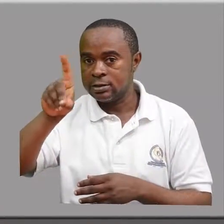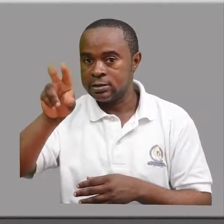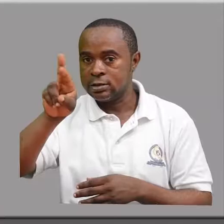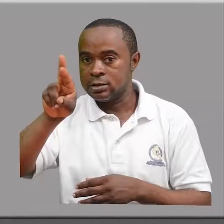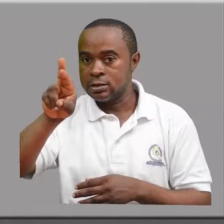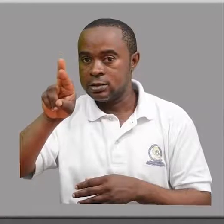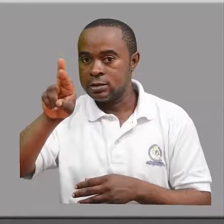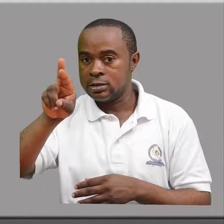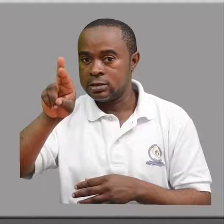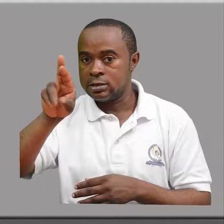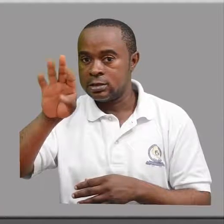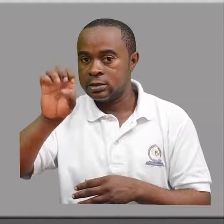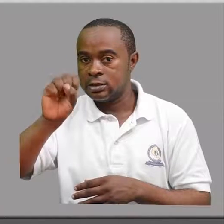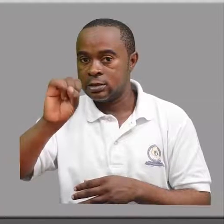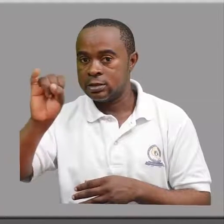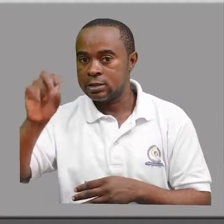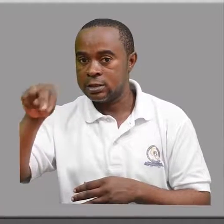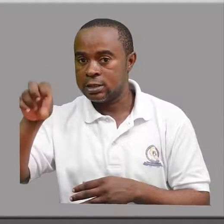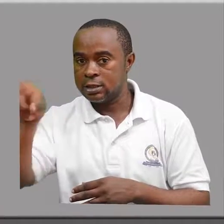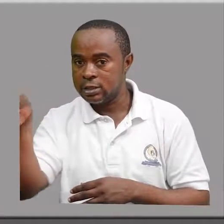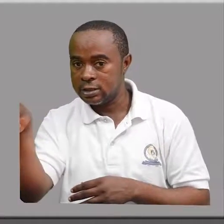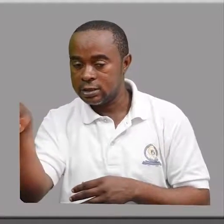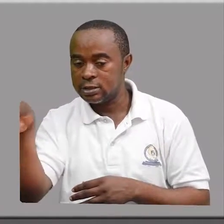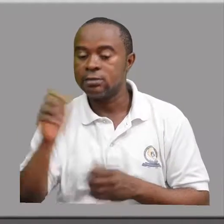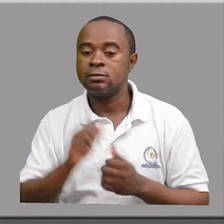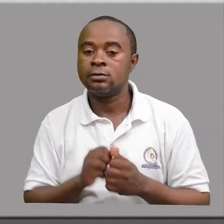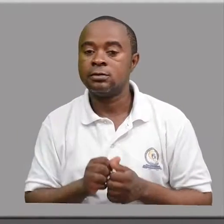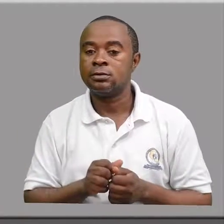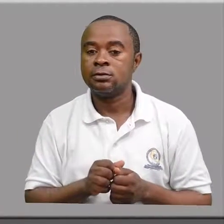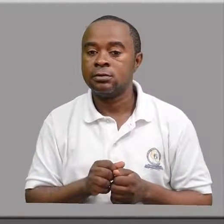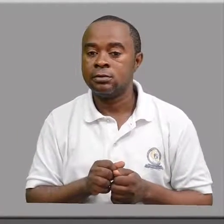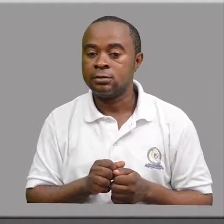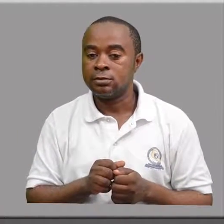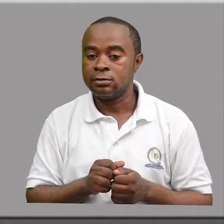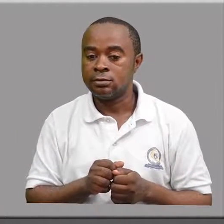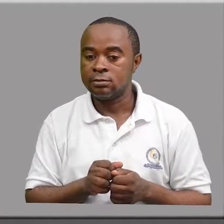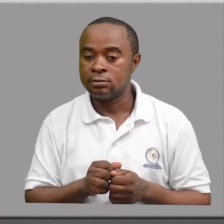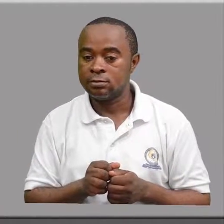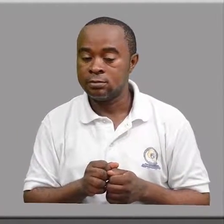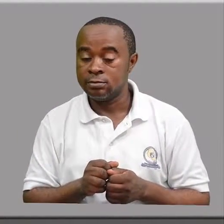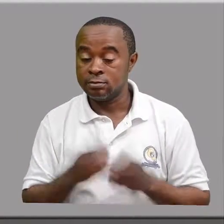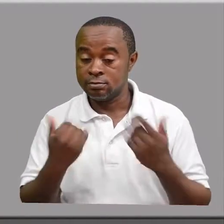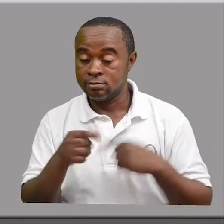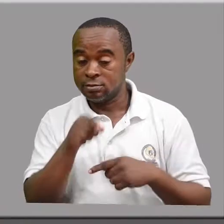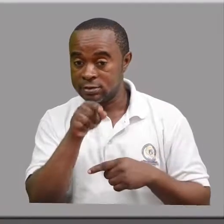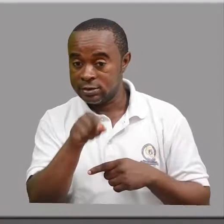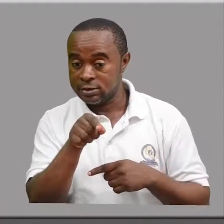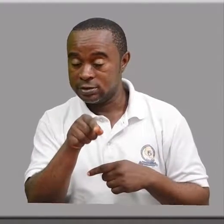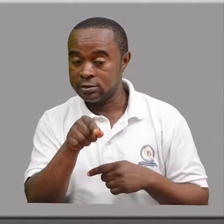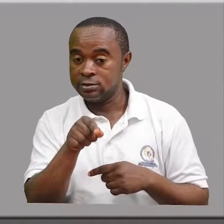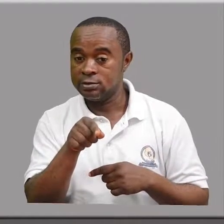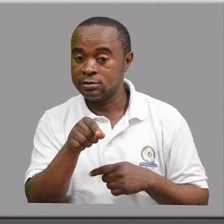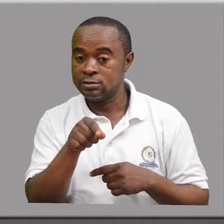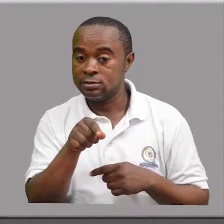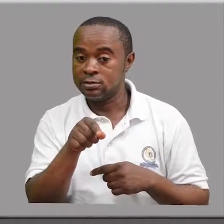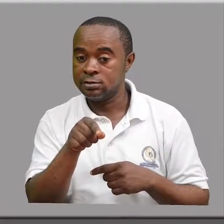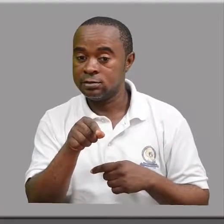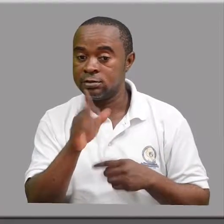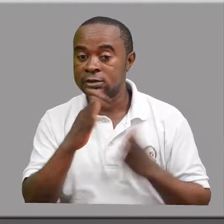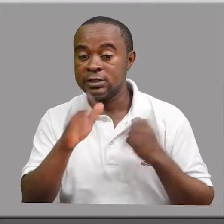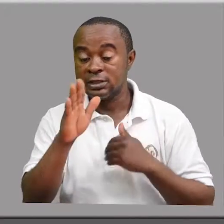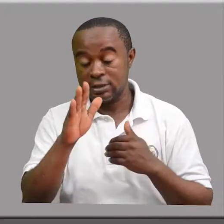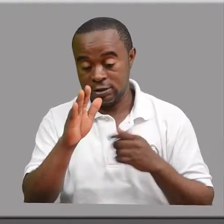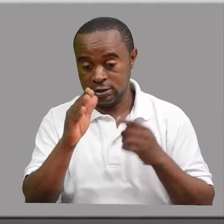in a normal life, if you want to arrive maybe at a certain street or at a certain house, you need